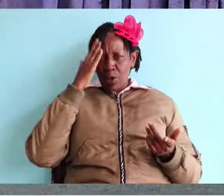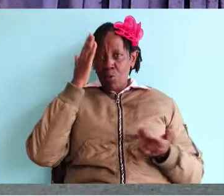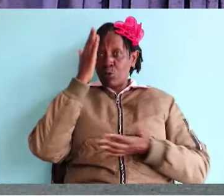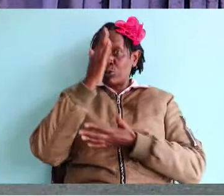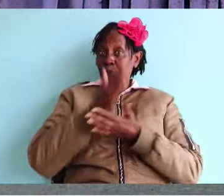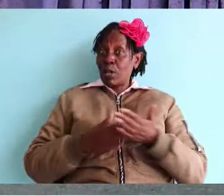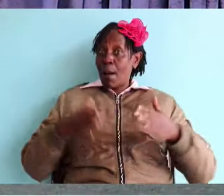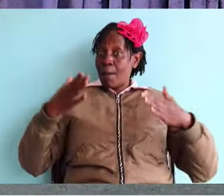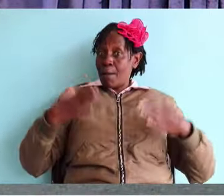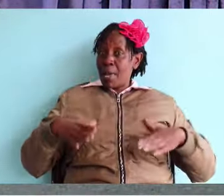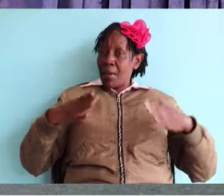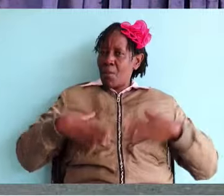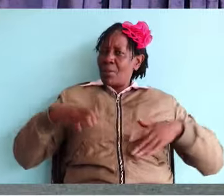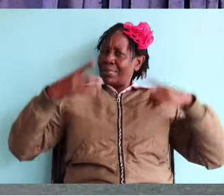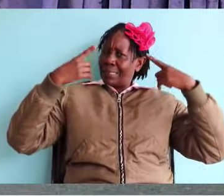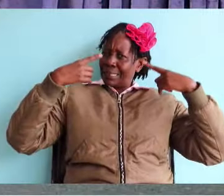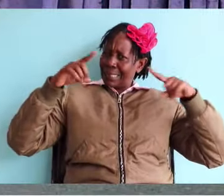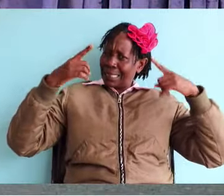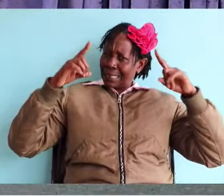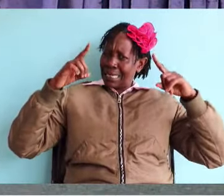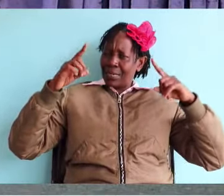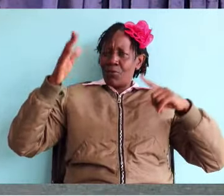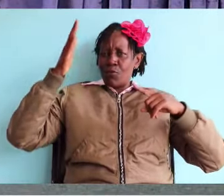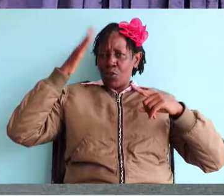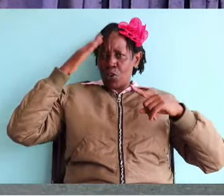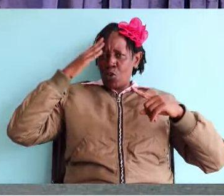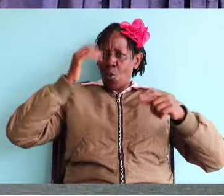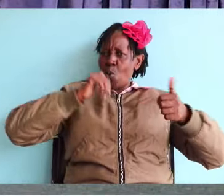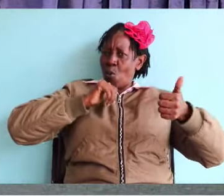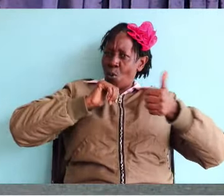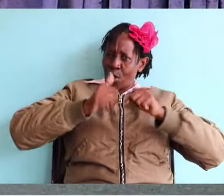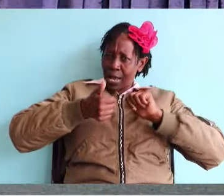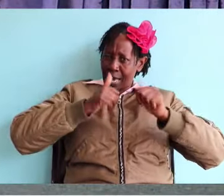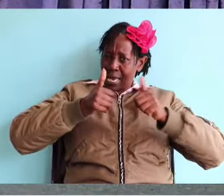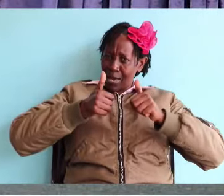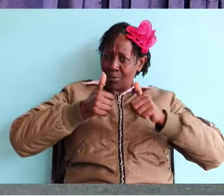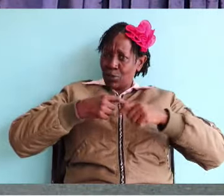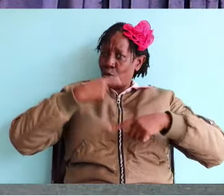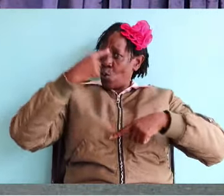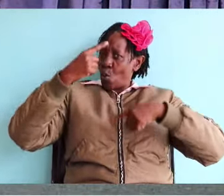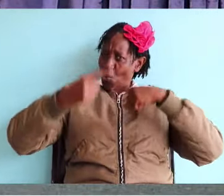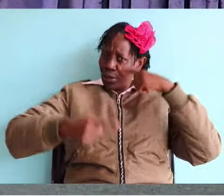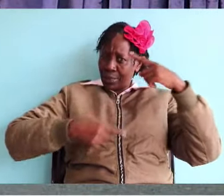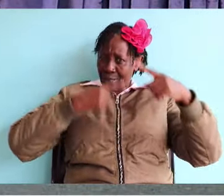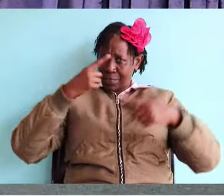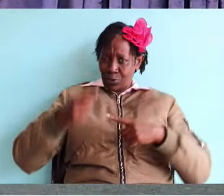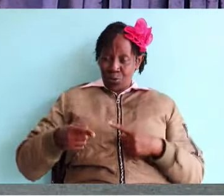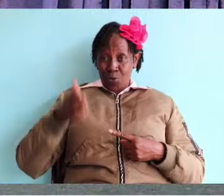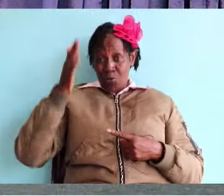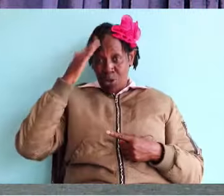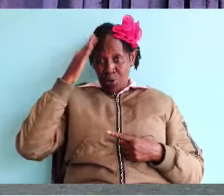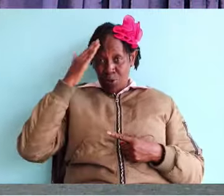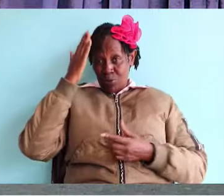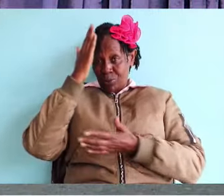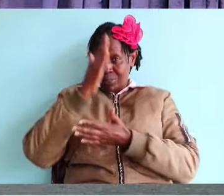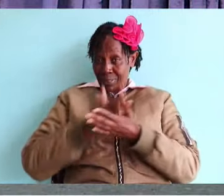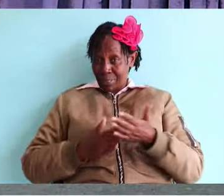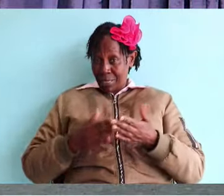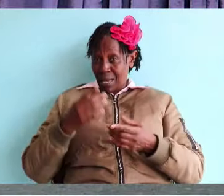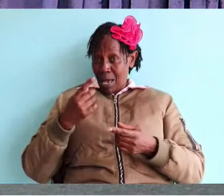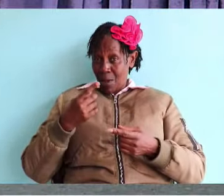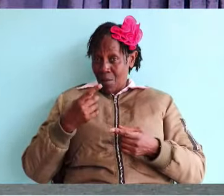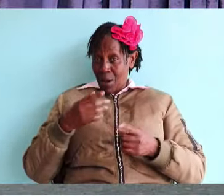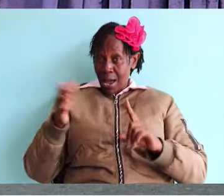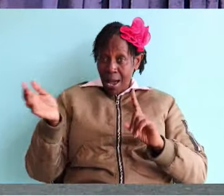the Olympic Games which are going on, and there are people who will win medals, and there are people who have won medals in many of